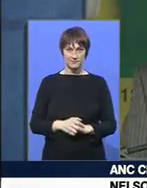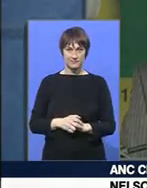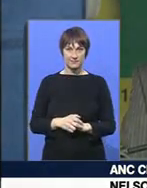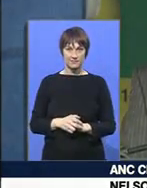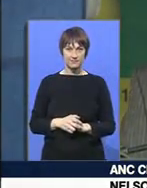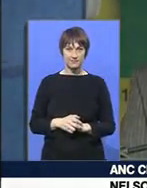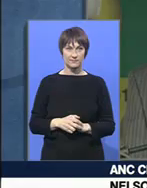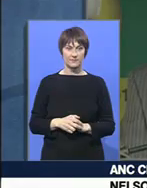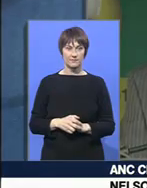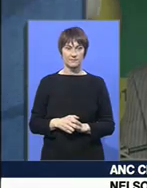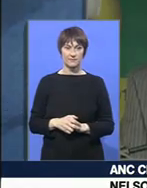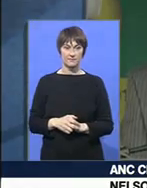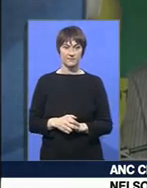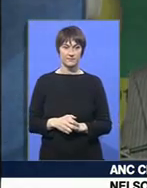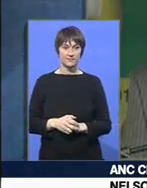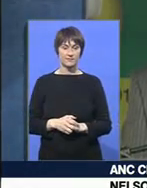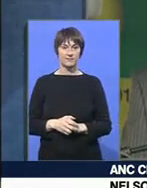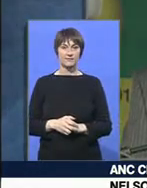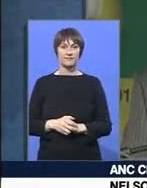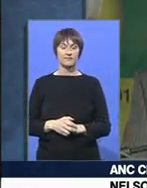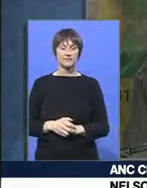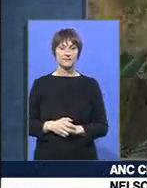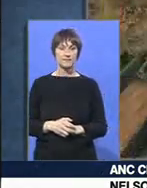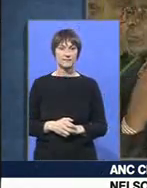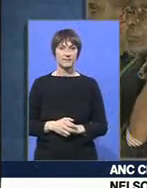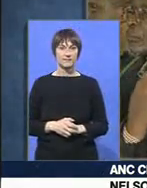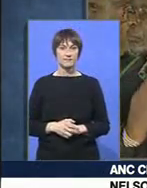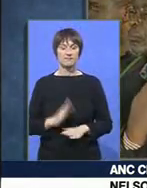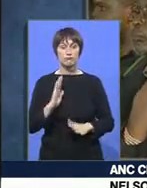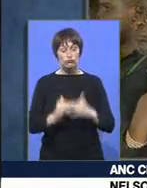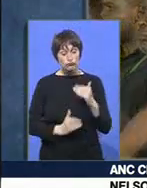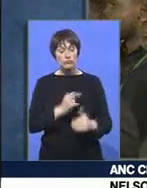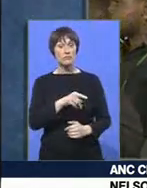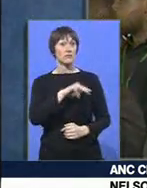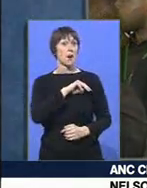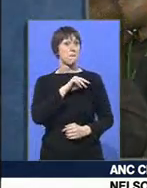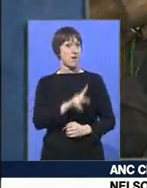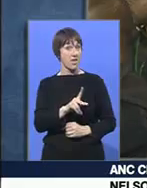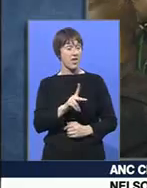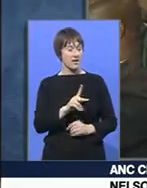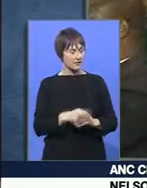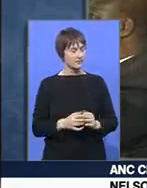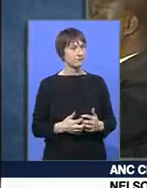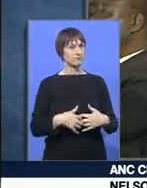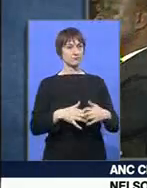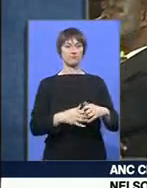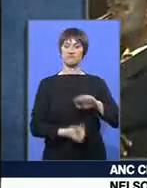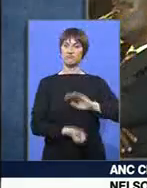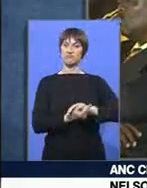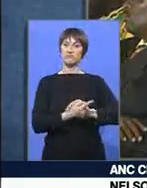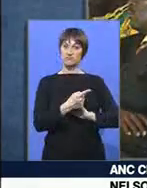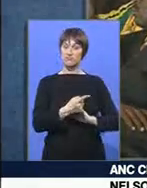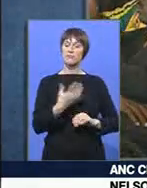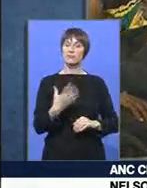In launching itself, MK issued its historic